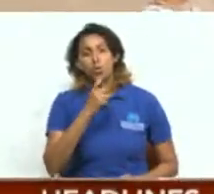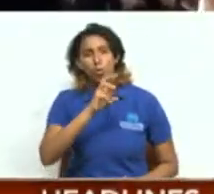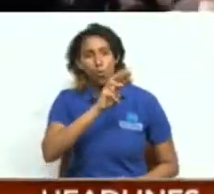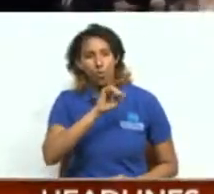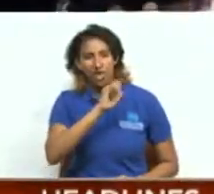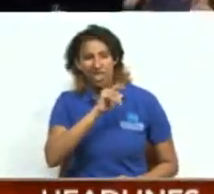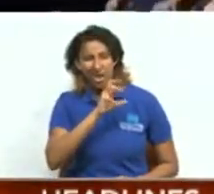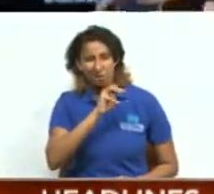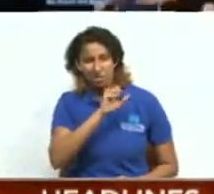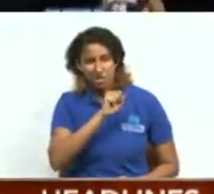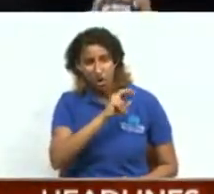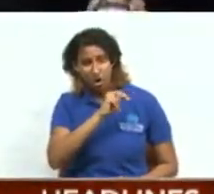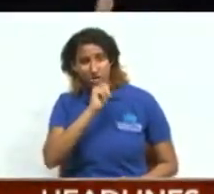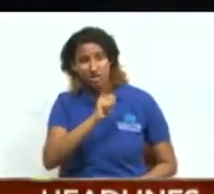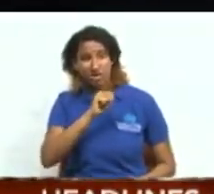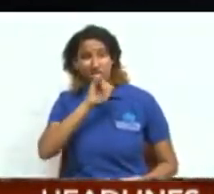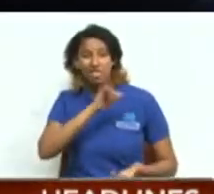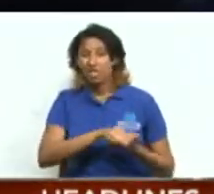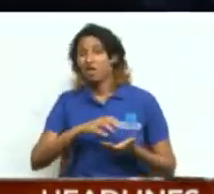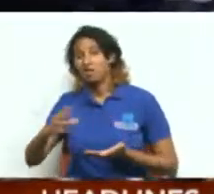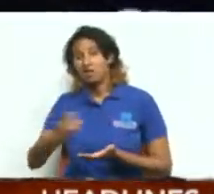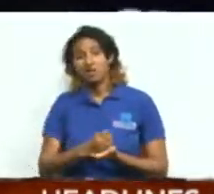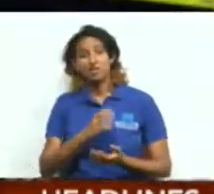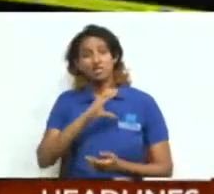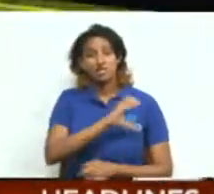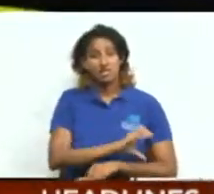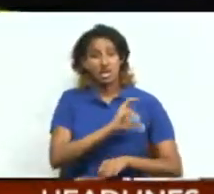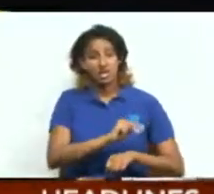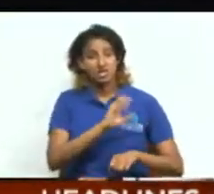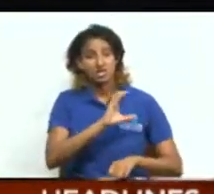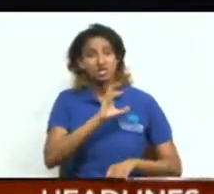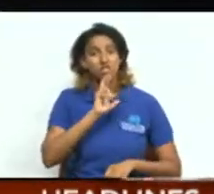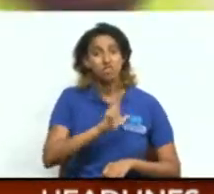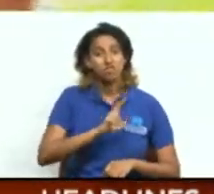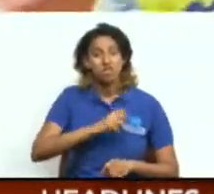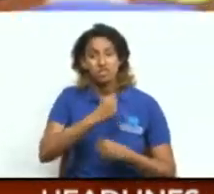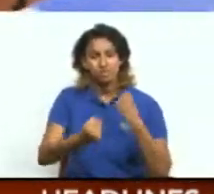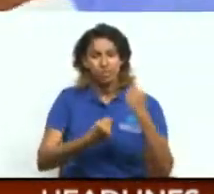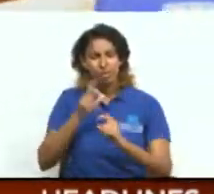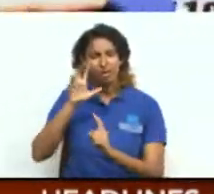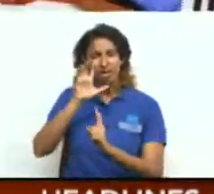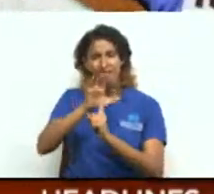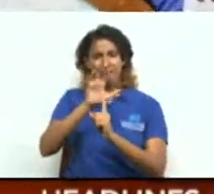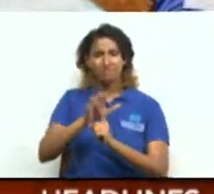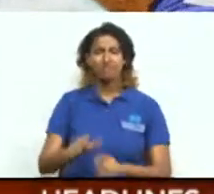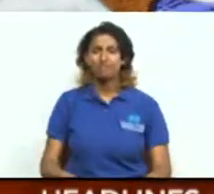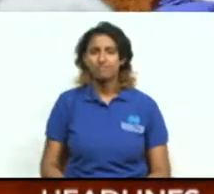rafters for this one in tonight's CNC3 Sports Eye.